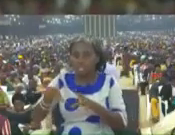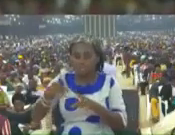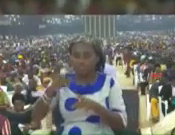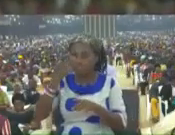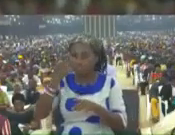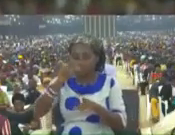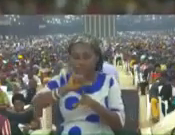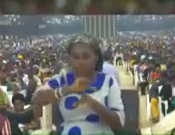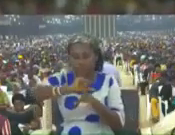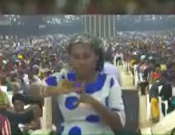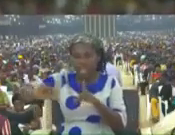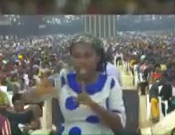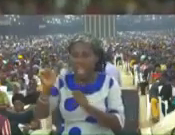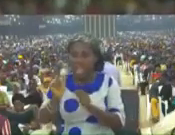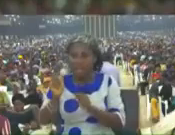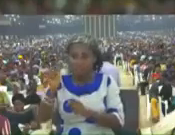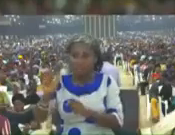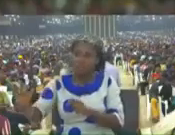them.